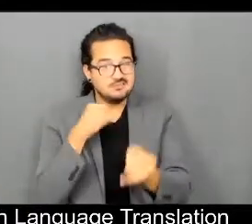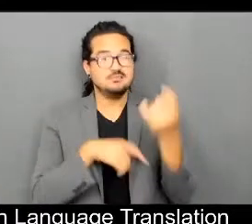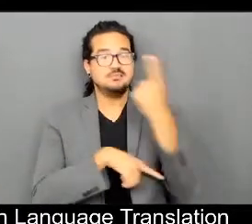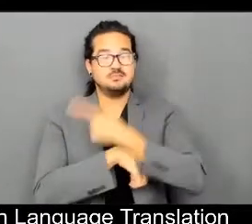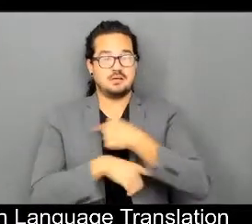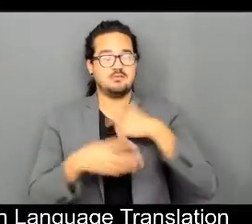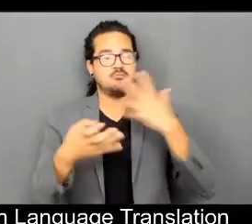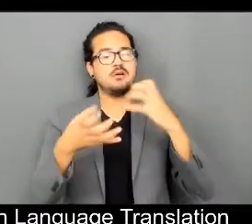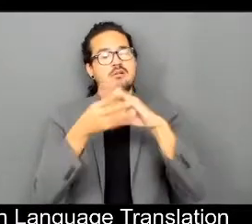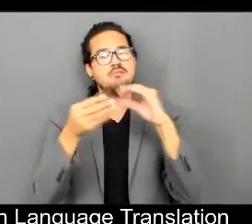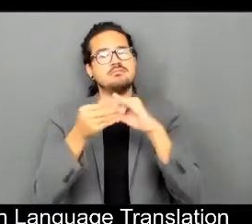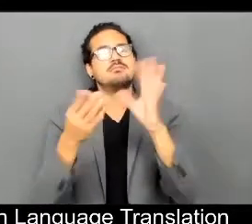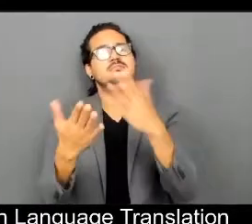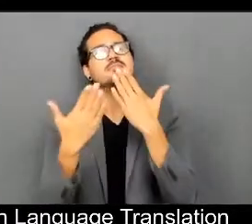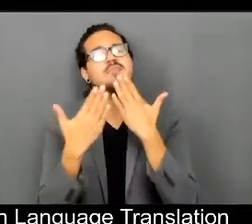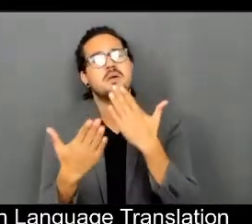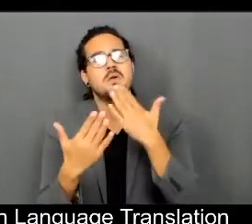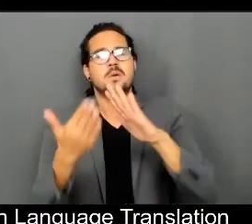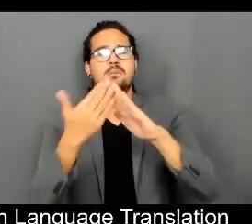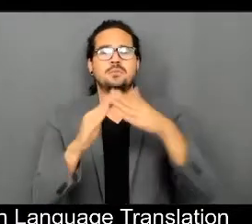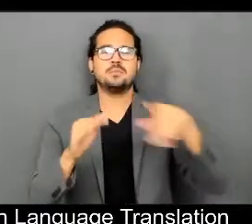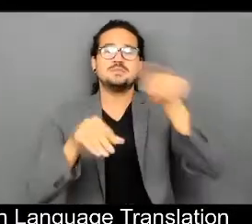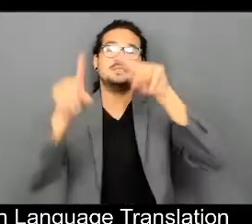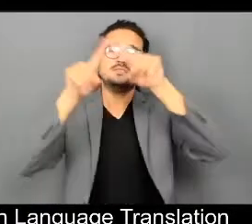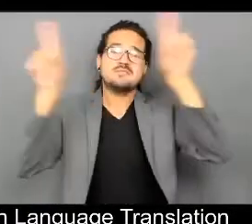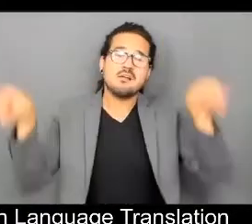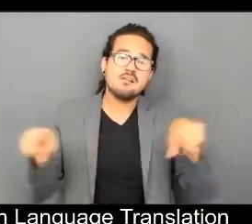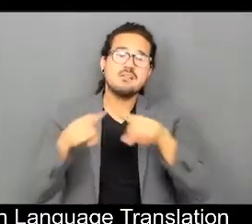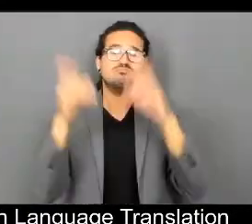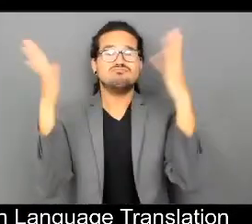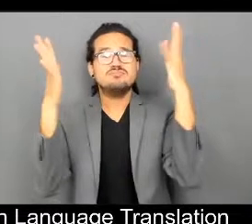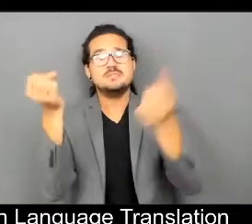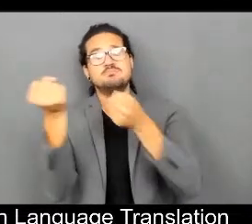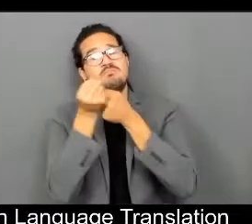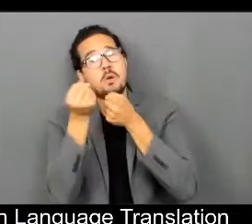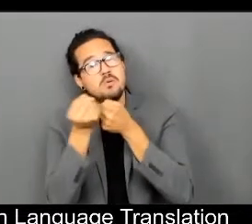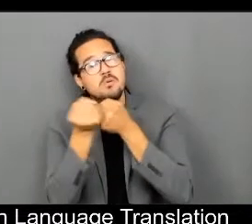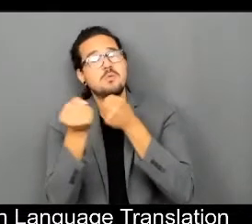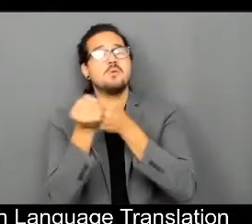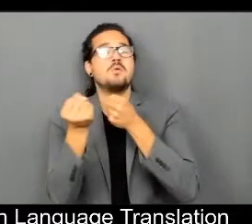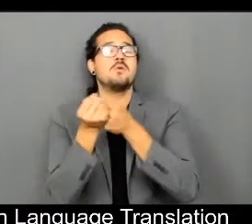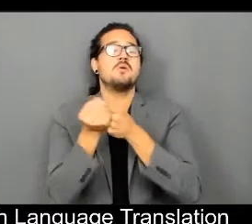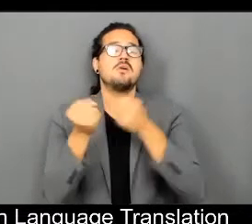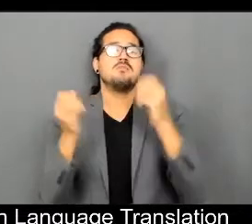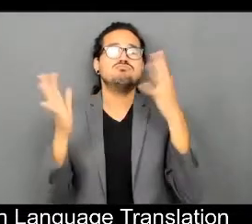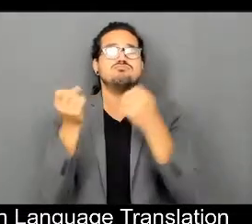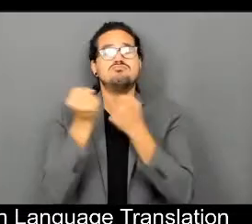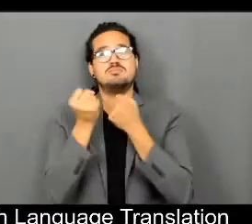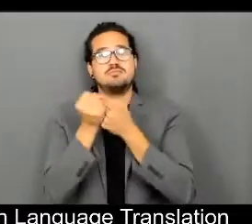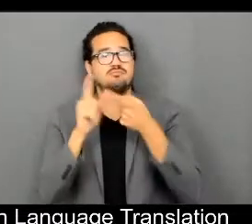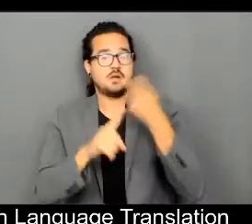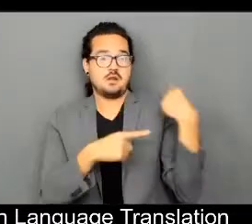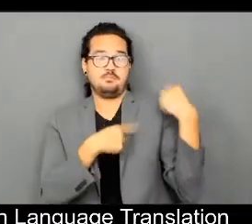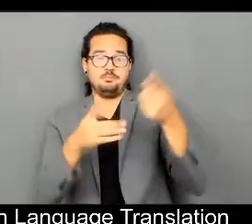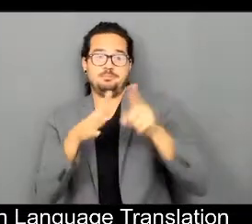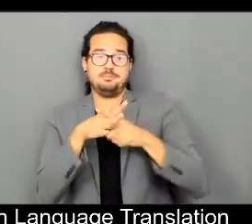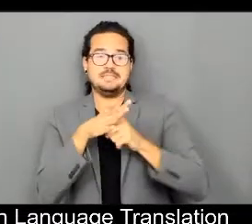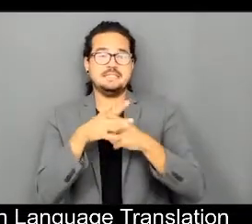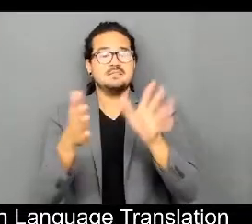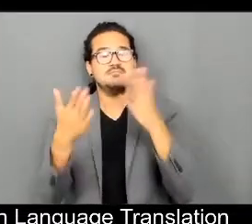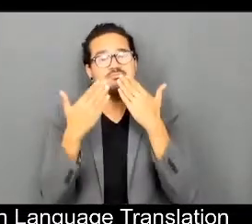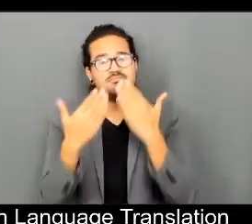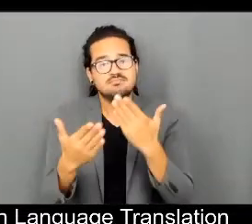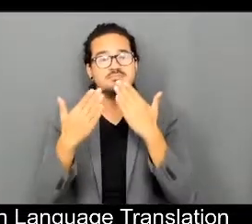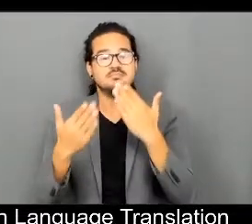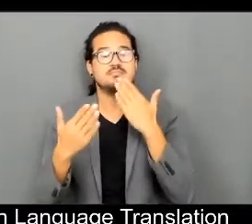we've been seeing from you guys, support from the community. We did have a Sasquatch sighting this morning down at camp, so appreciate